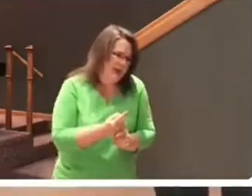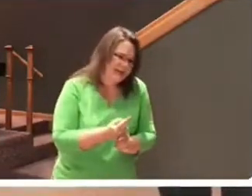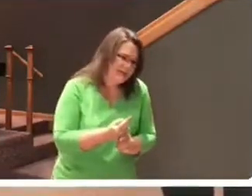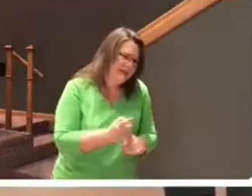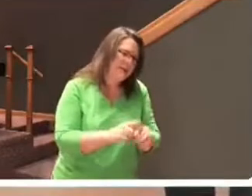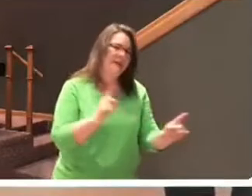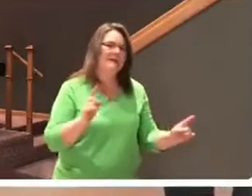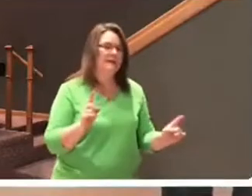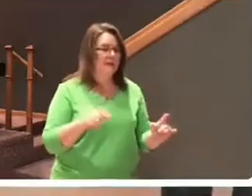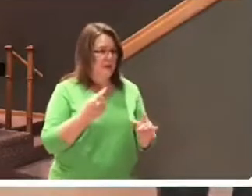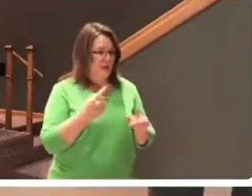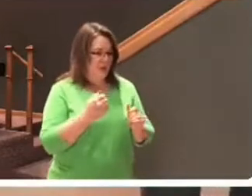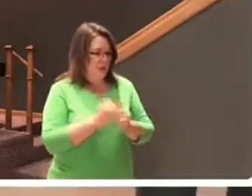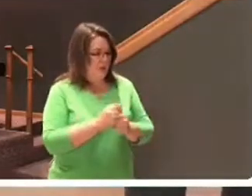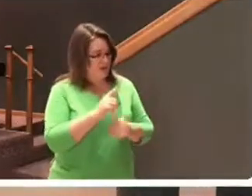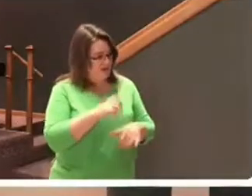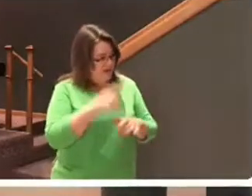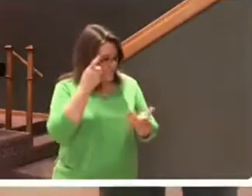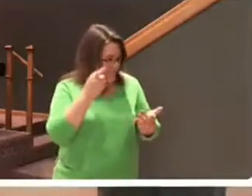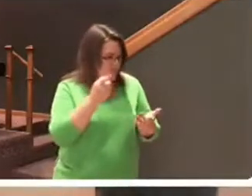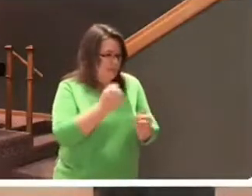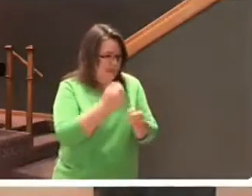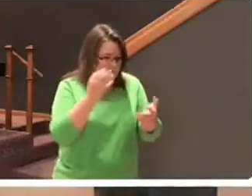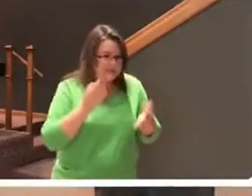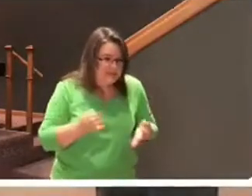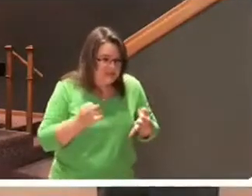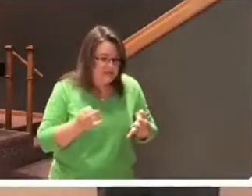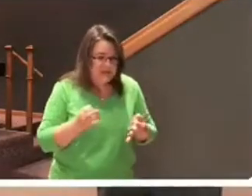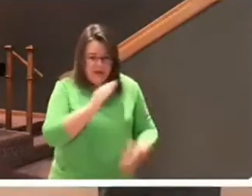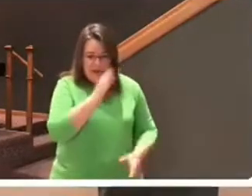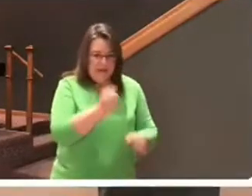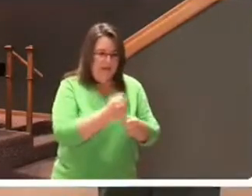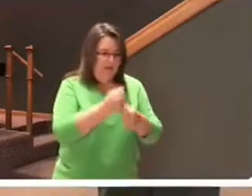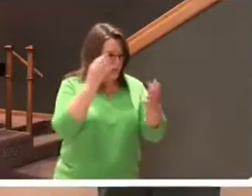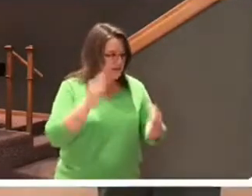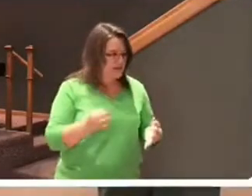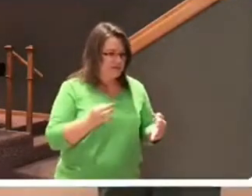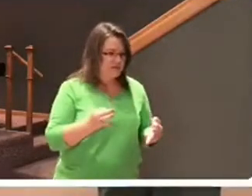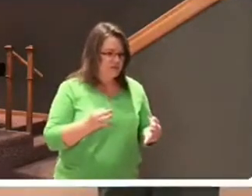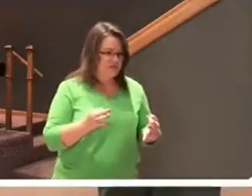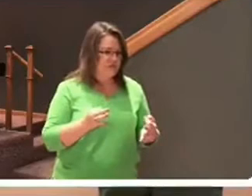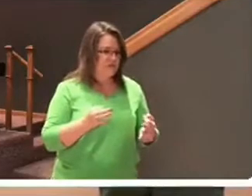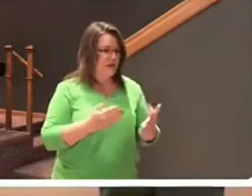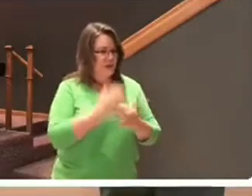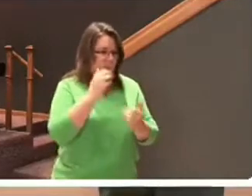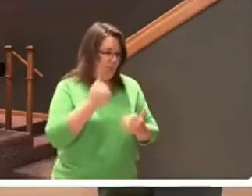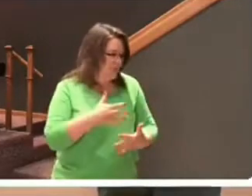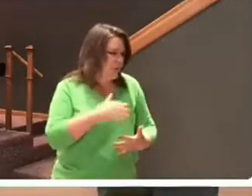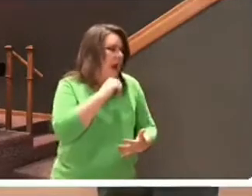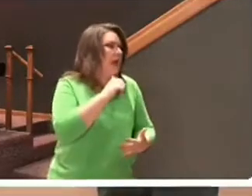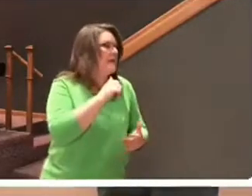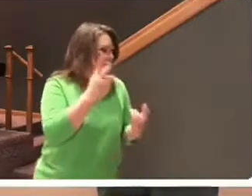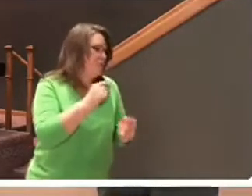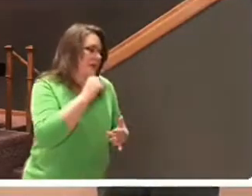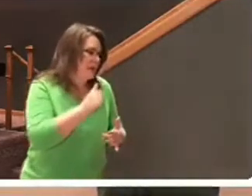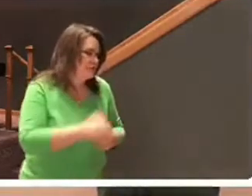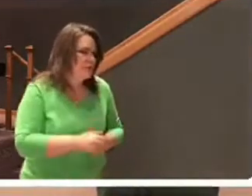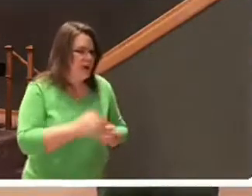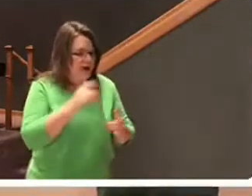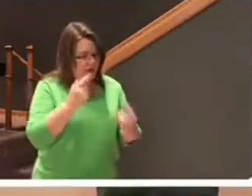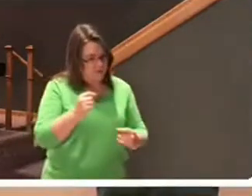But when it comes time for decisions, I'd never make decisions rooted in fear. At least I try not to. I try